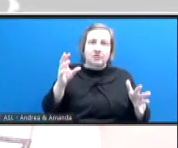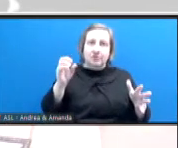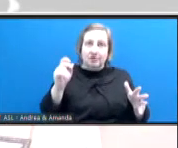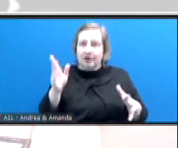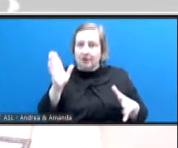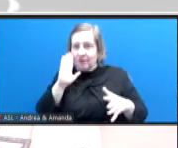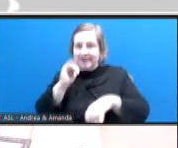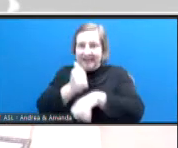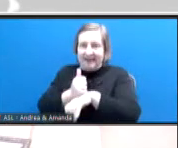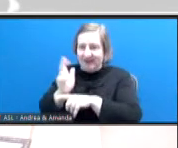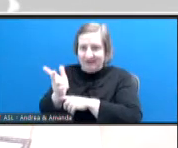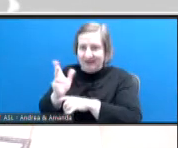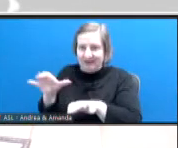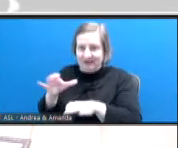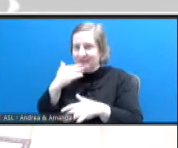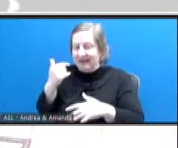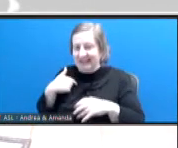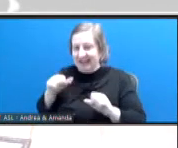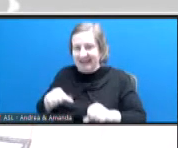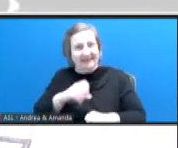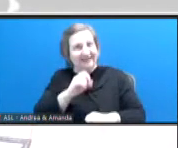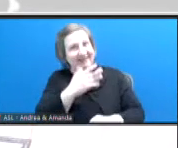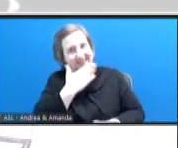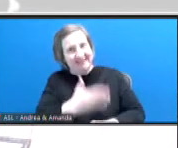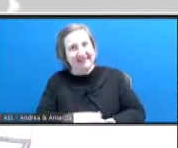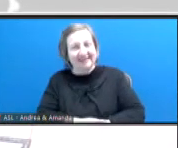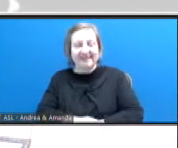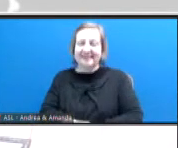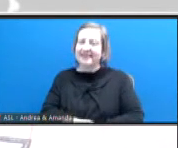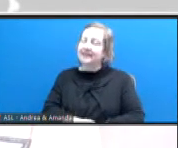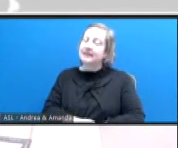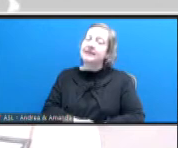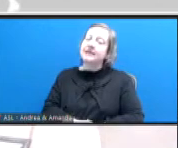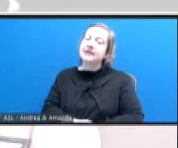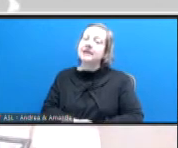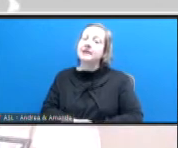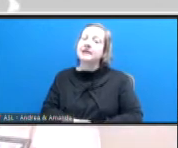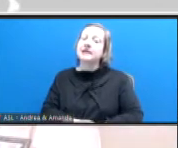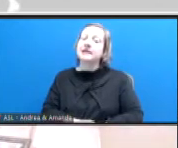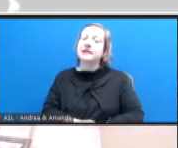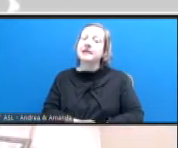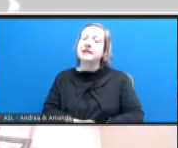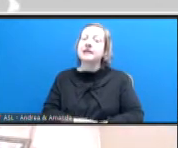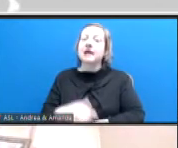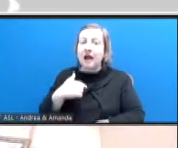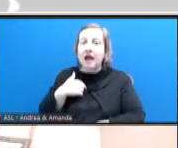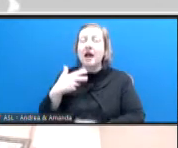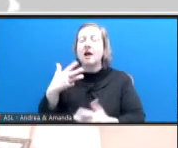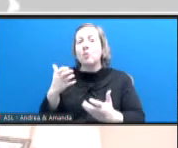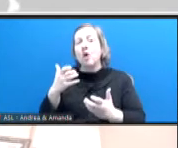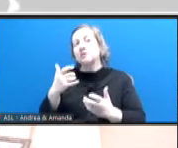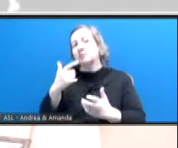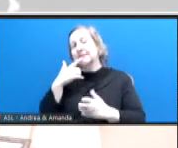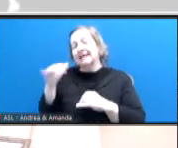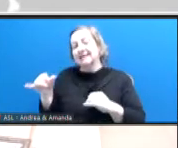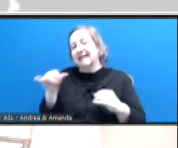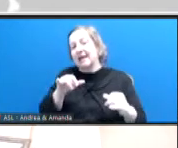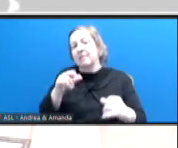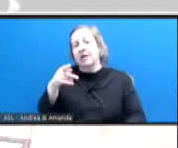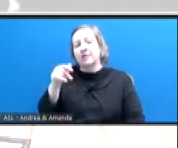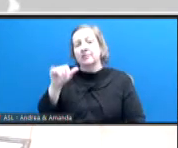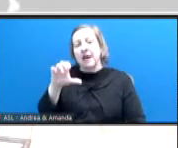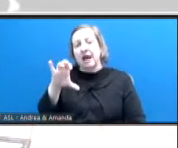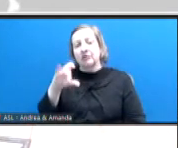and I'll do as much as I can. Okay. Thank you. So I just want to echo what Patrick was just talking about.